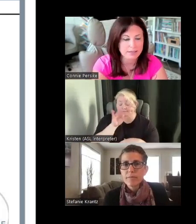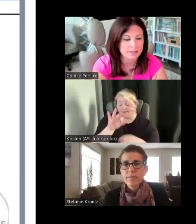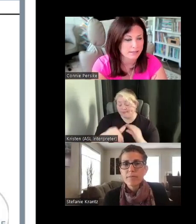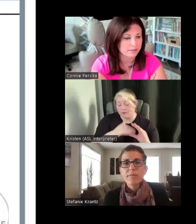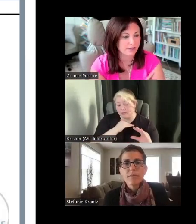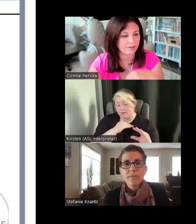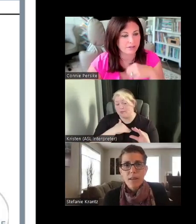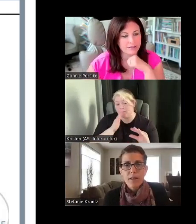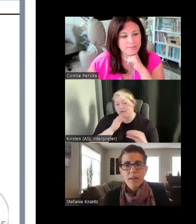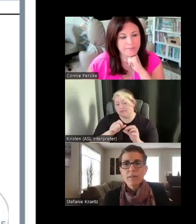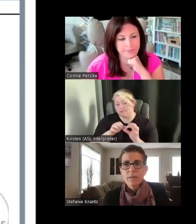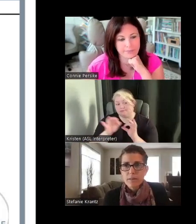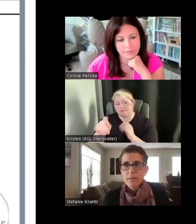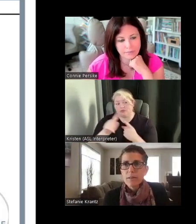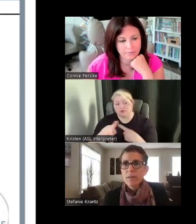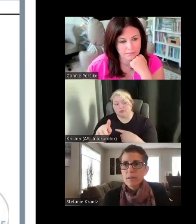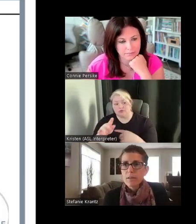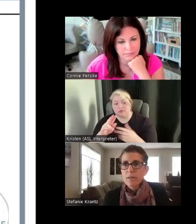the slides if you'd like them.